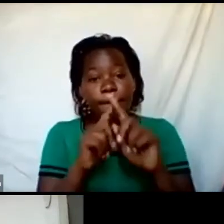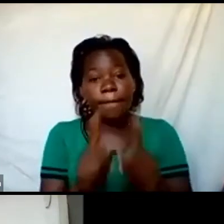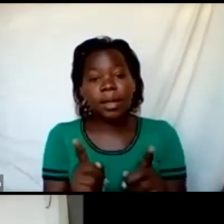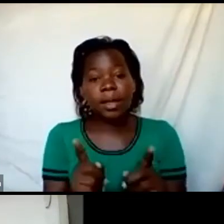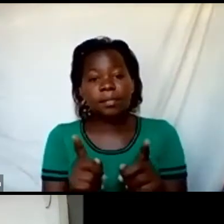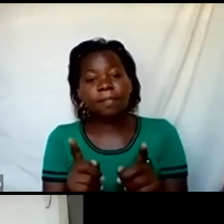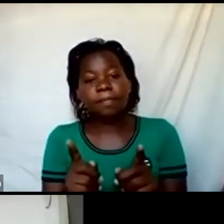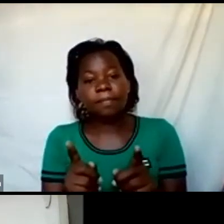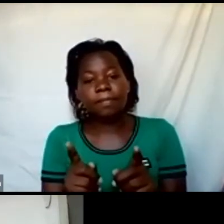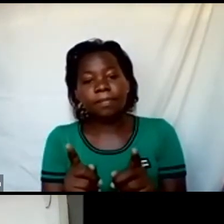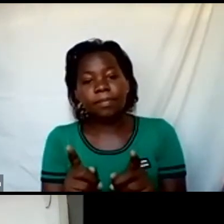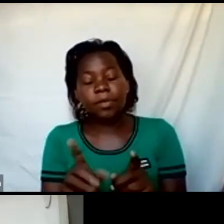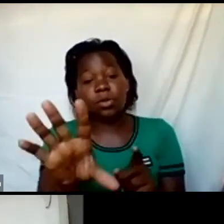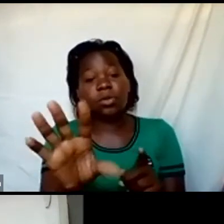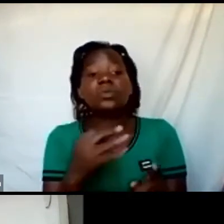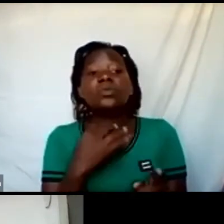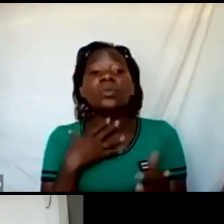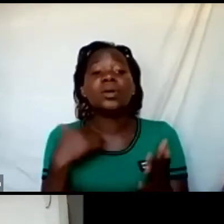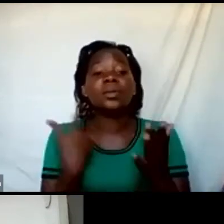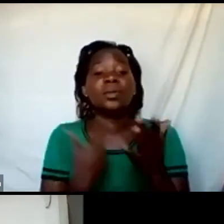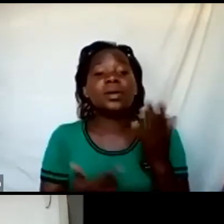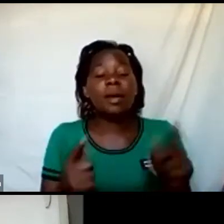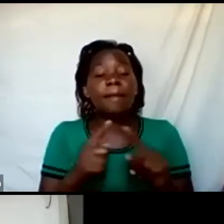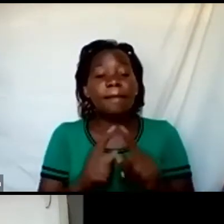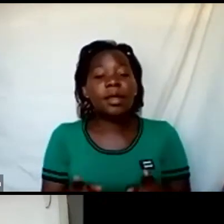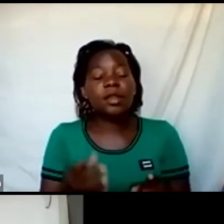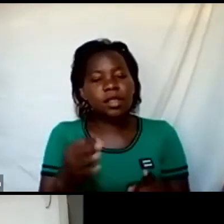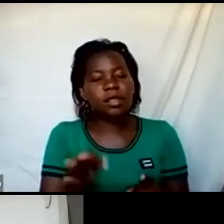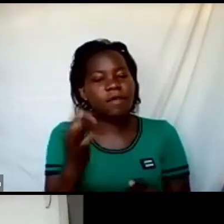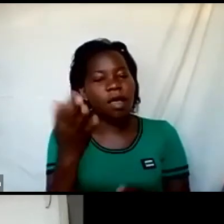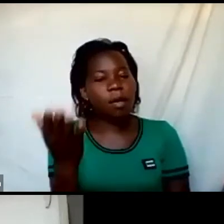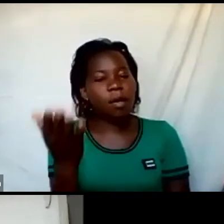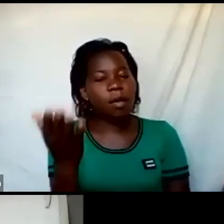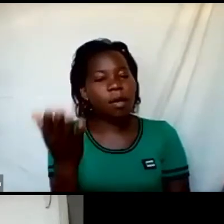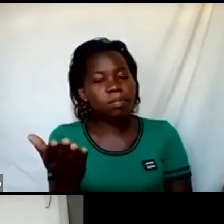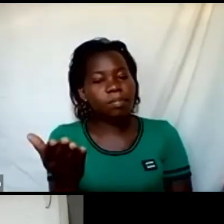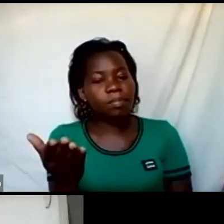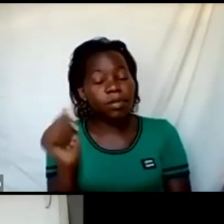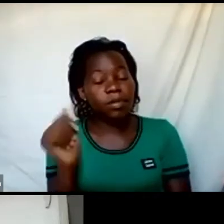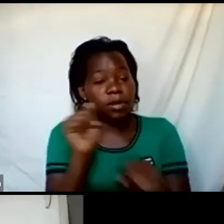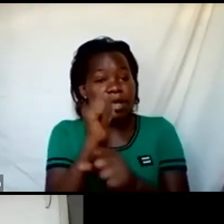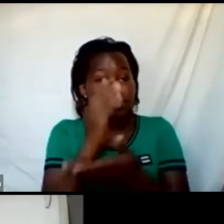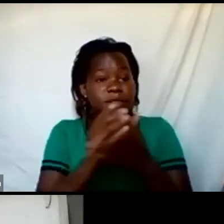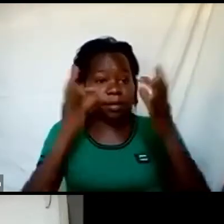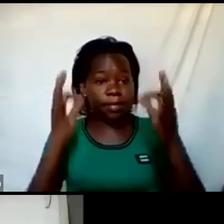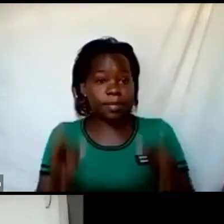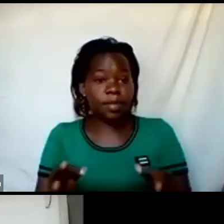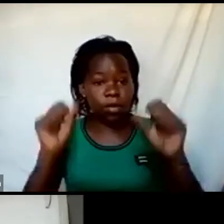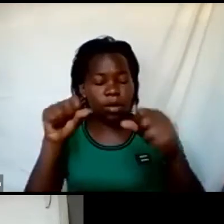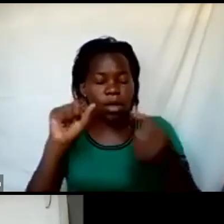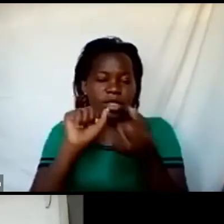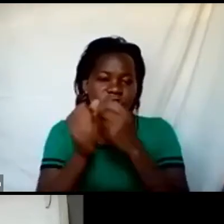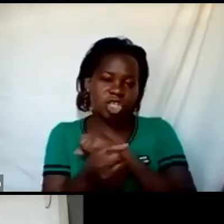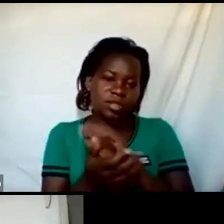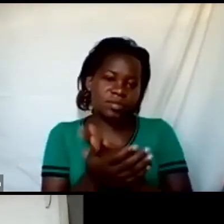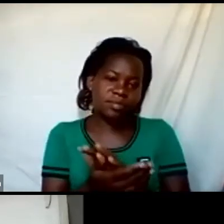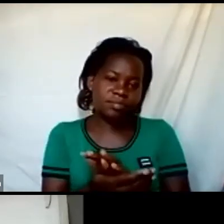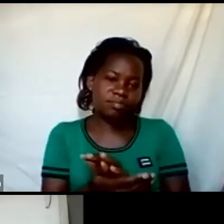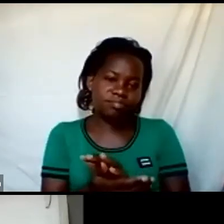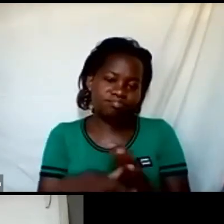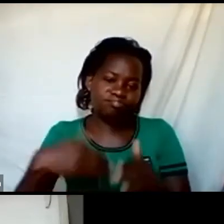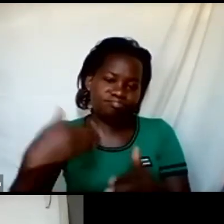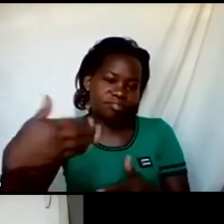what you want to do. But if you have already done something, you can change along the way. I have been